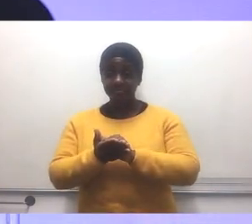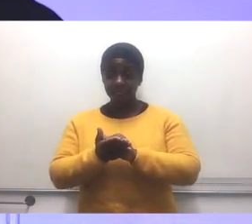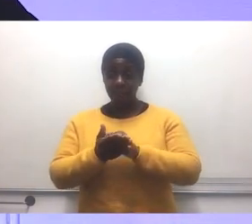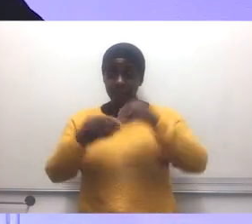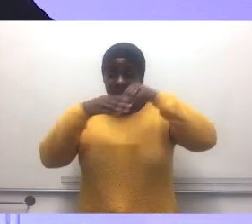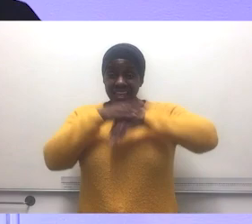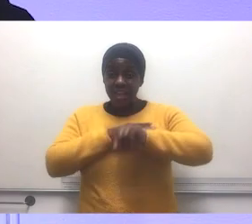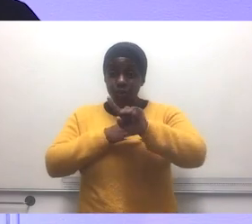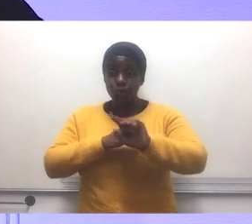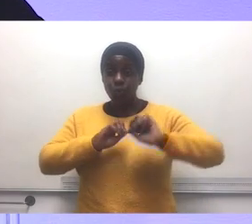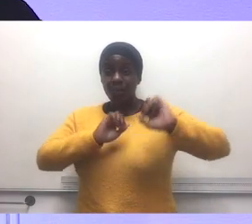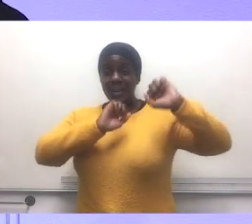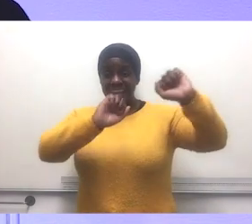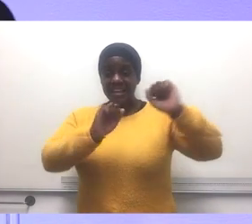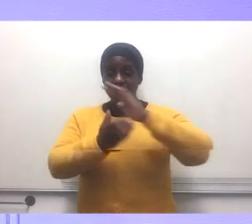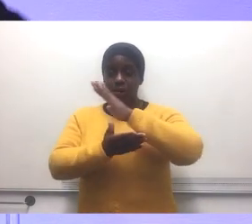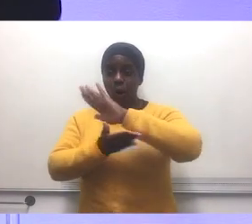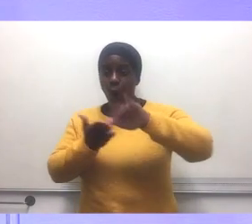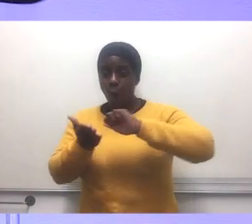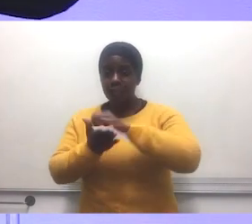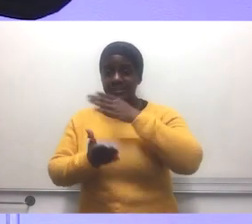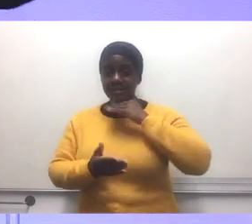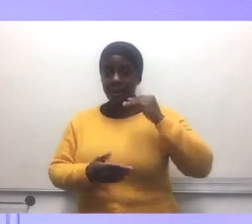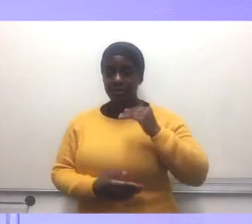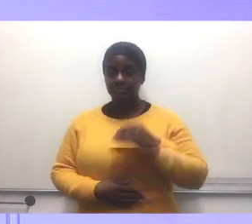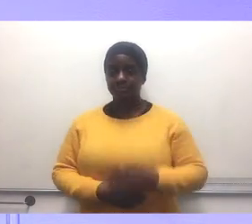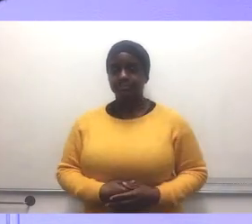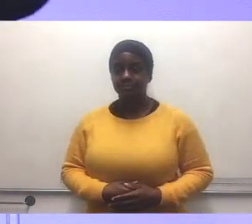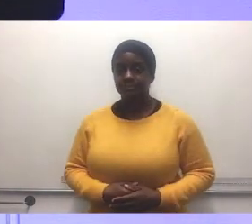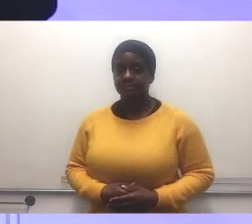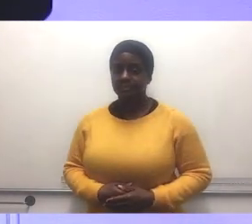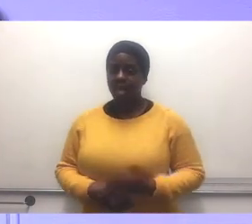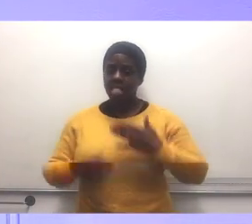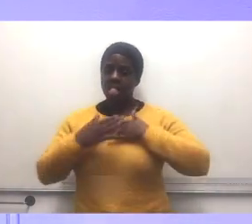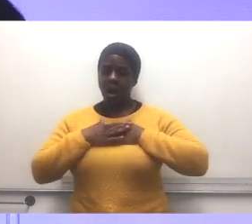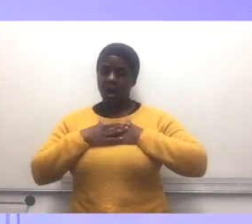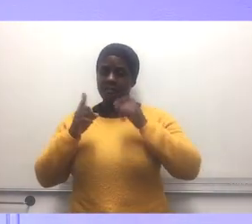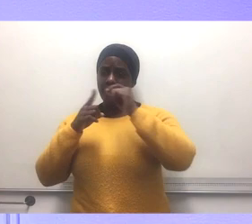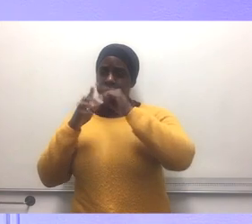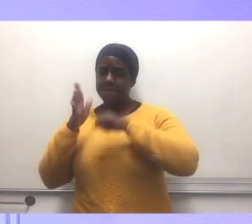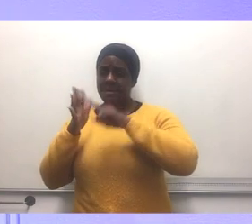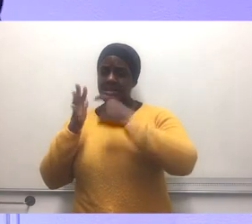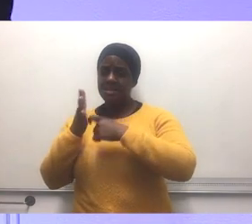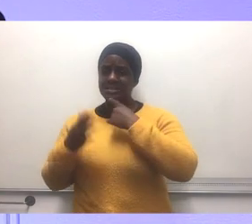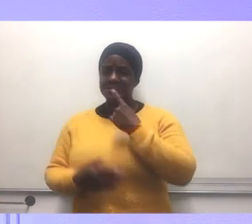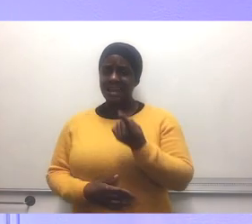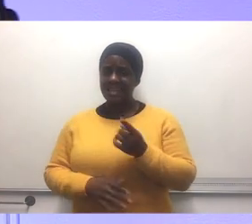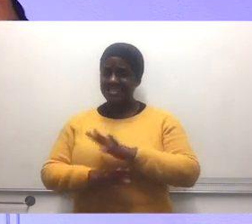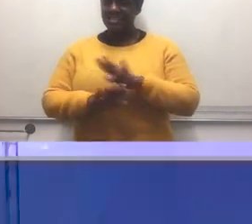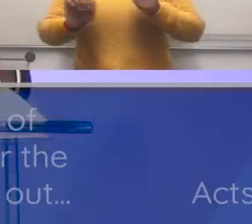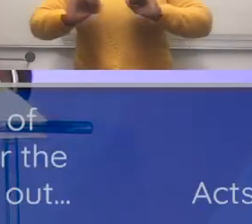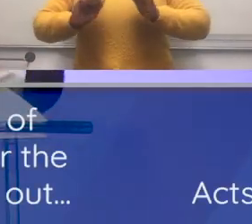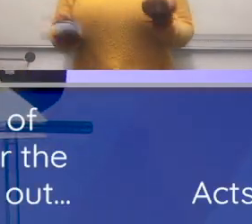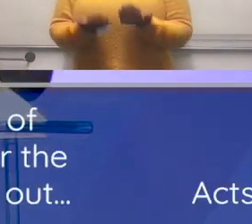you his Holy Spirit. I love what Peter said here. He did not finish a sermon as yet.